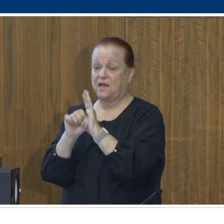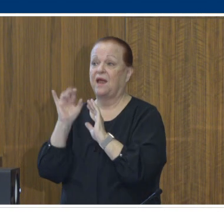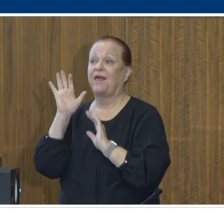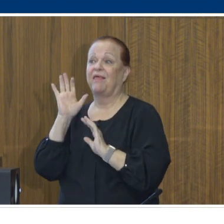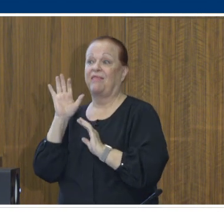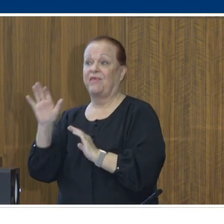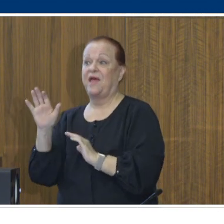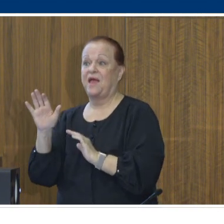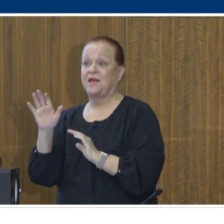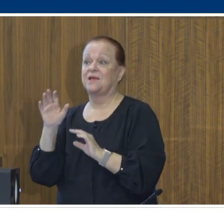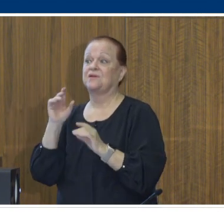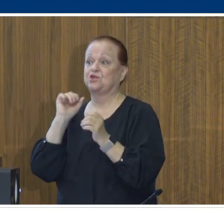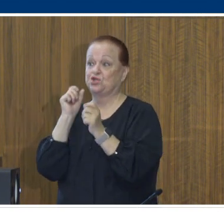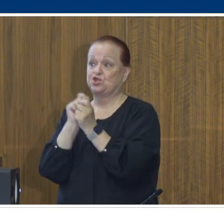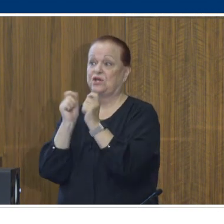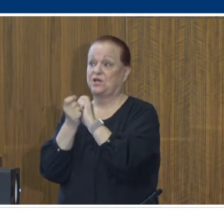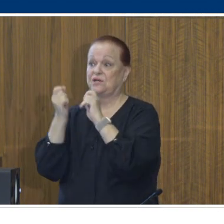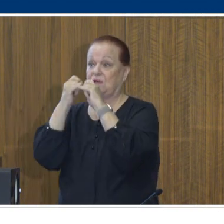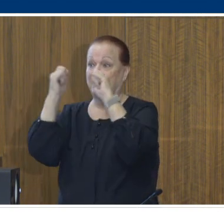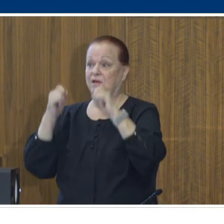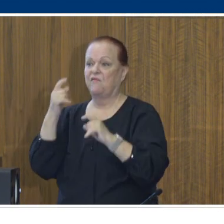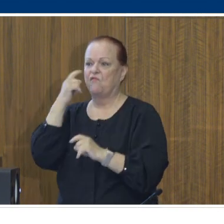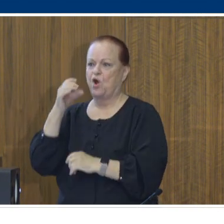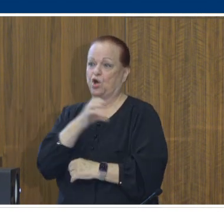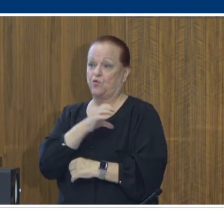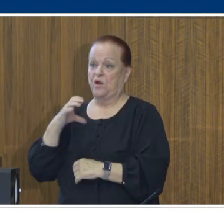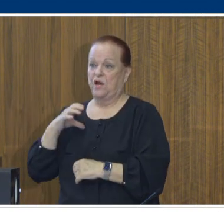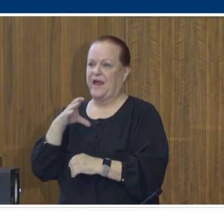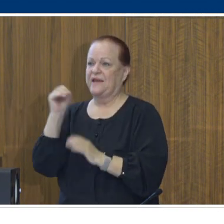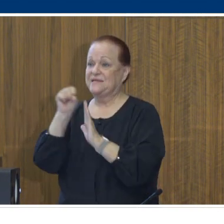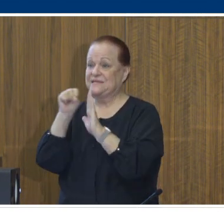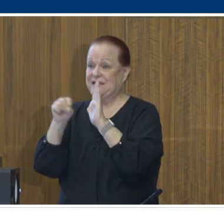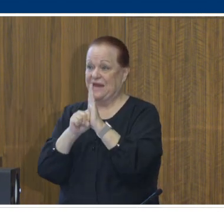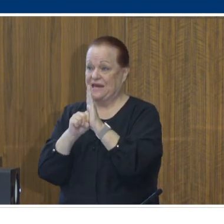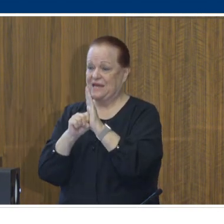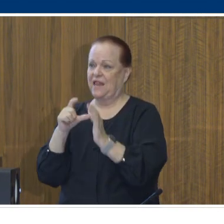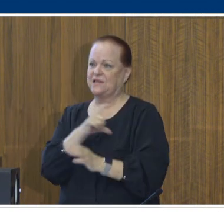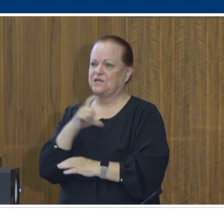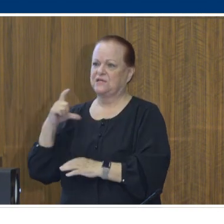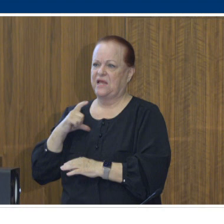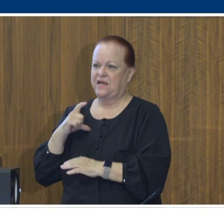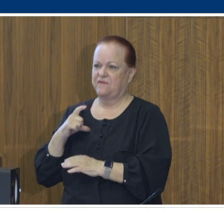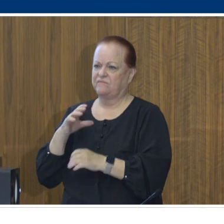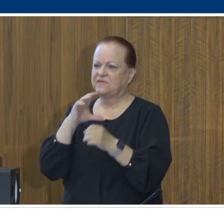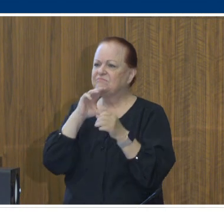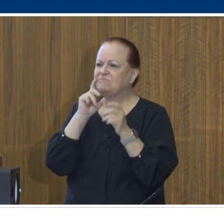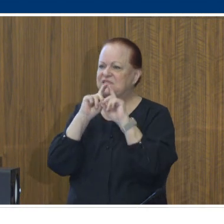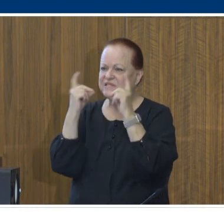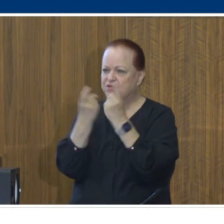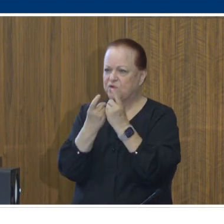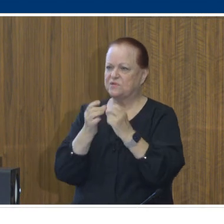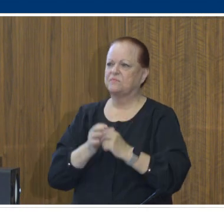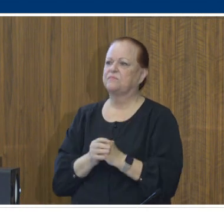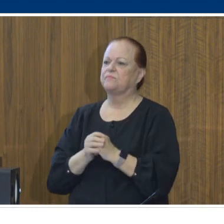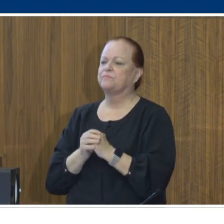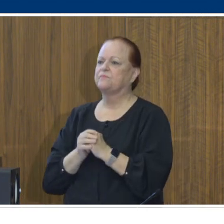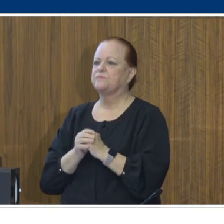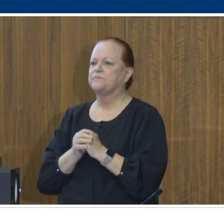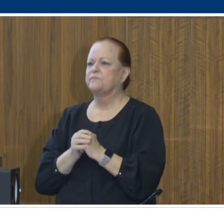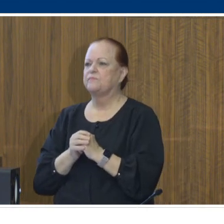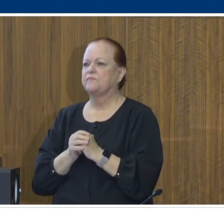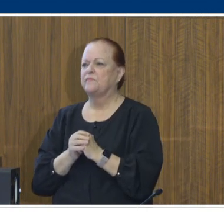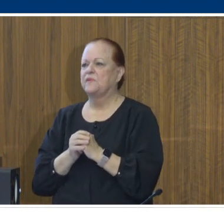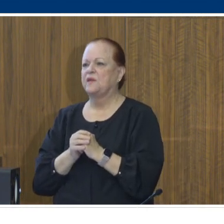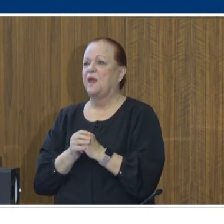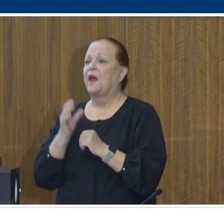is responsible for redrawing congressional and state legislative districts, including those for the state Senate and Assembly.